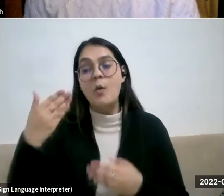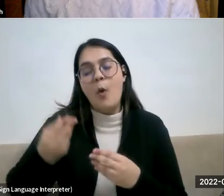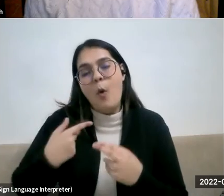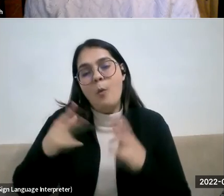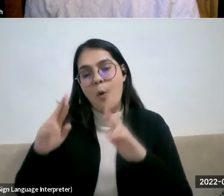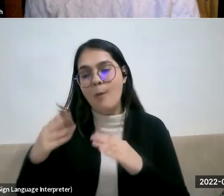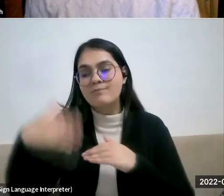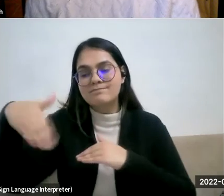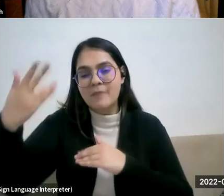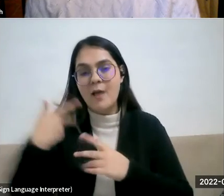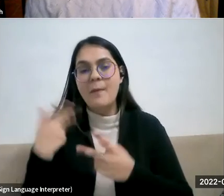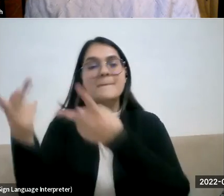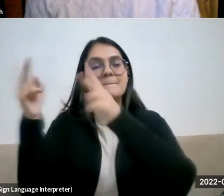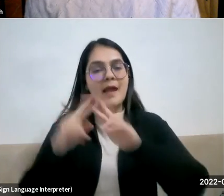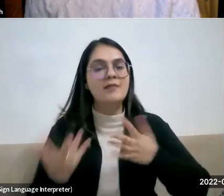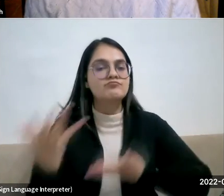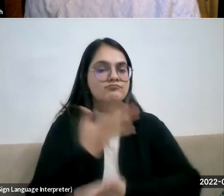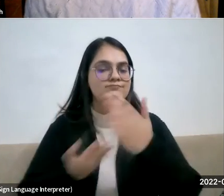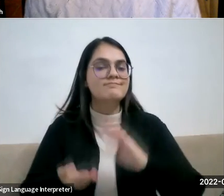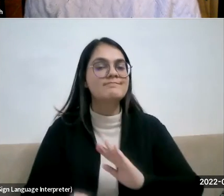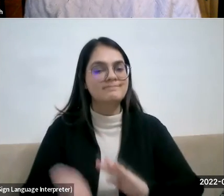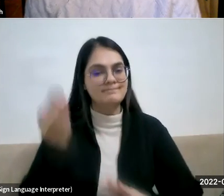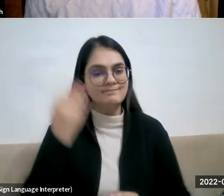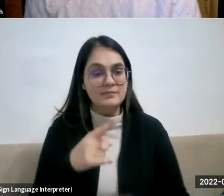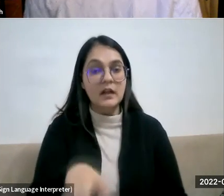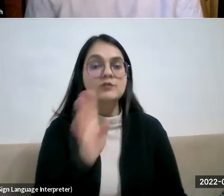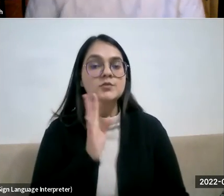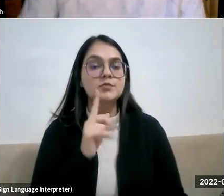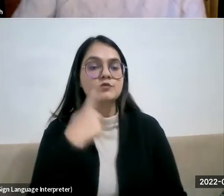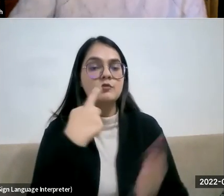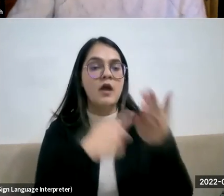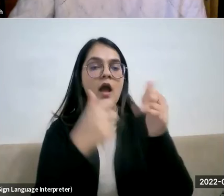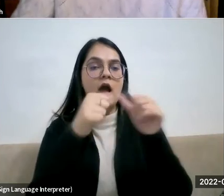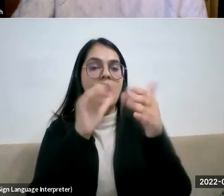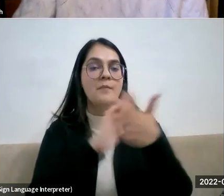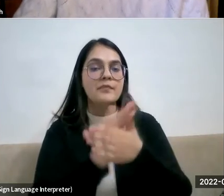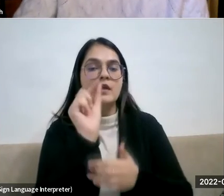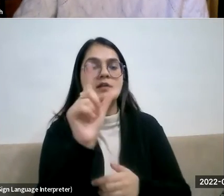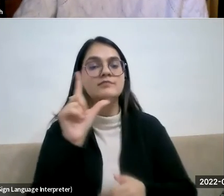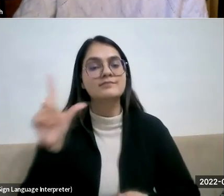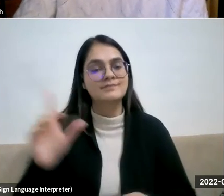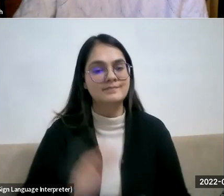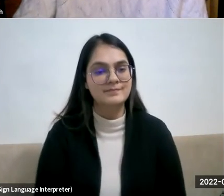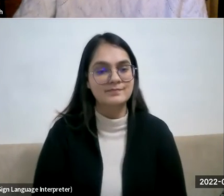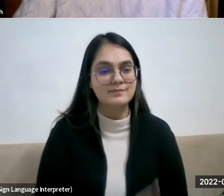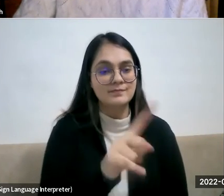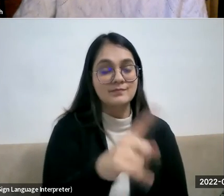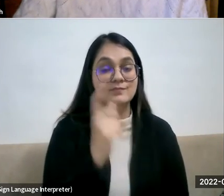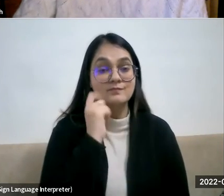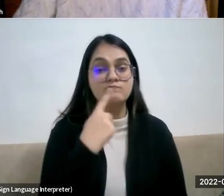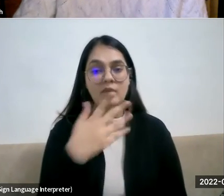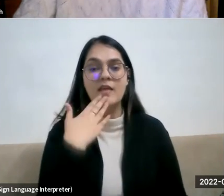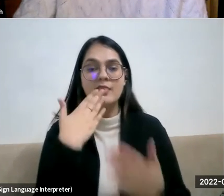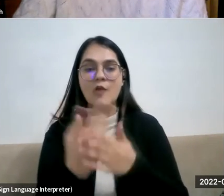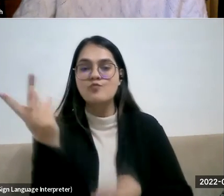in the future. Thanks so much, and back to you, Rahul. Thank you. Yes, thanks very much, Rahela, and